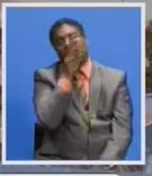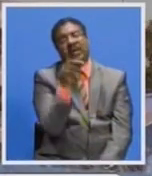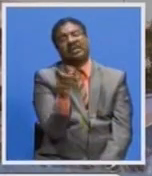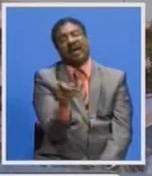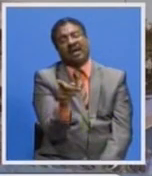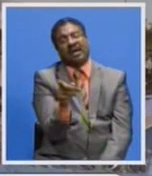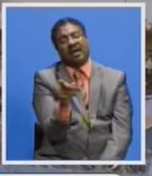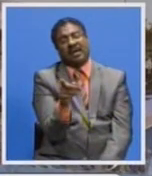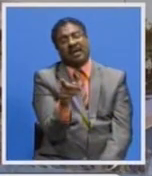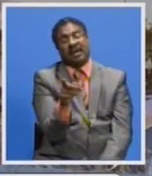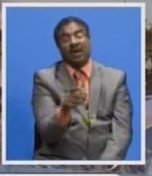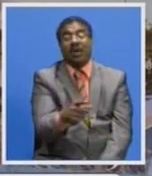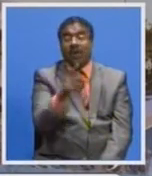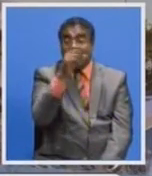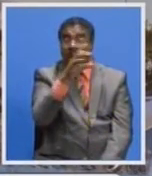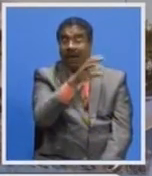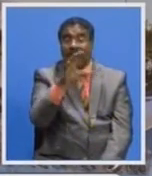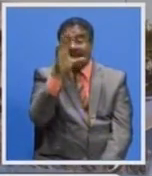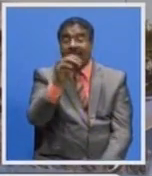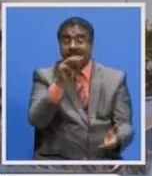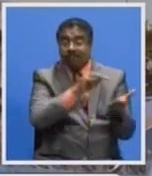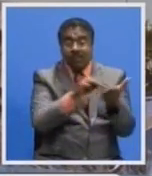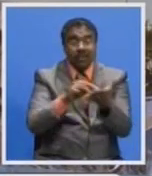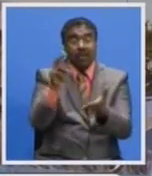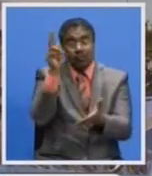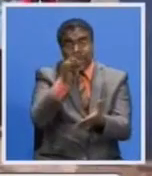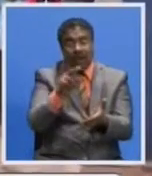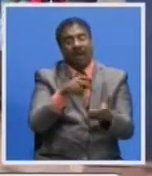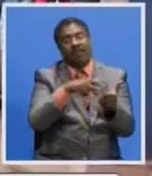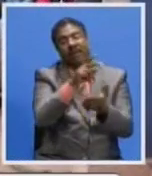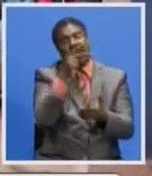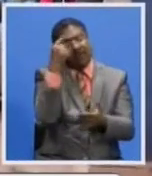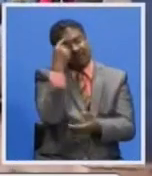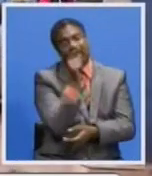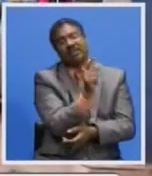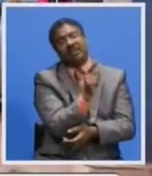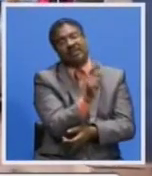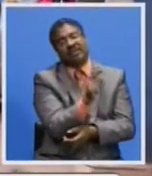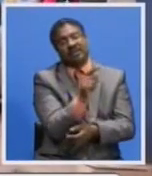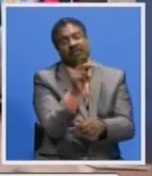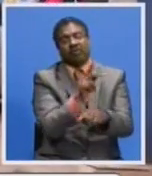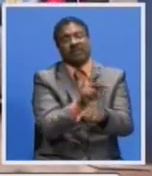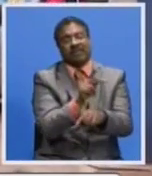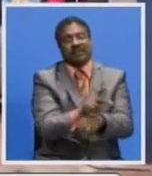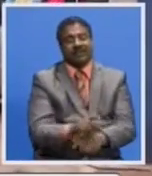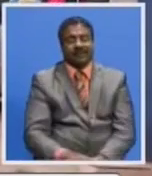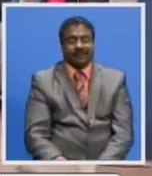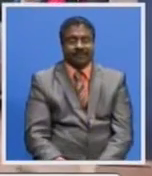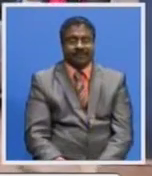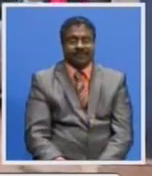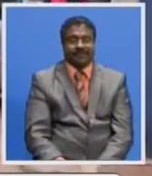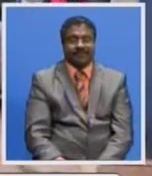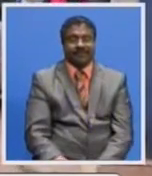About $150 million has been spent on the construction of the tank. For Chimalata, ZNBC News in